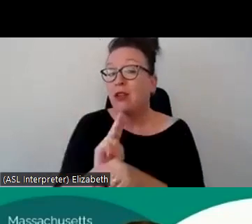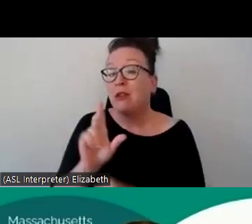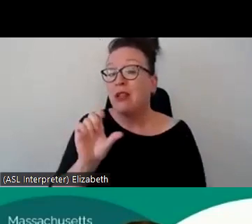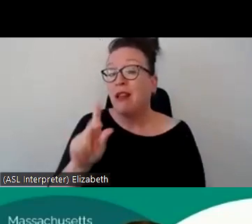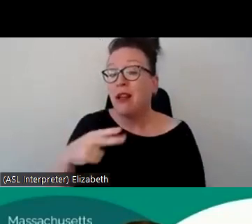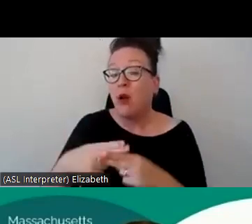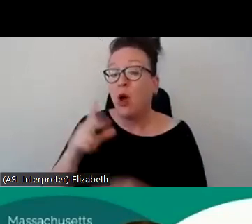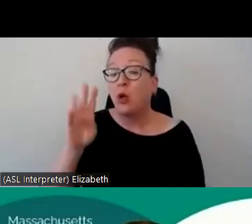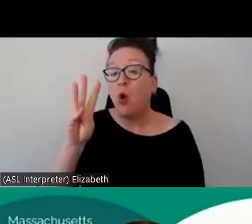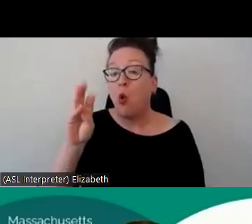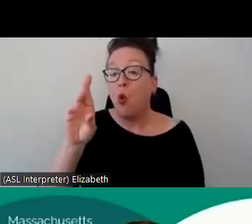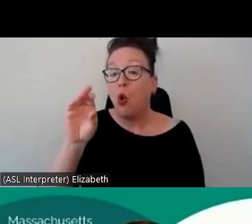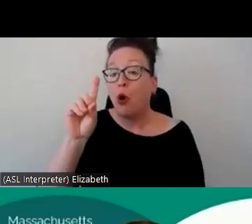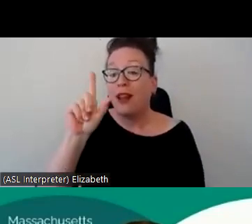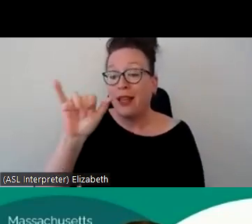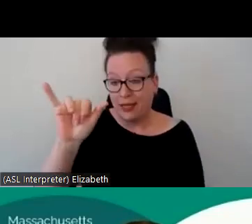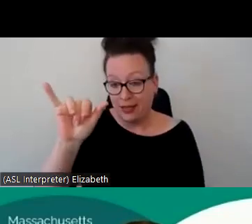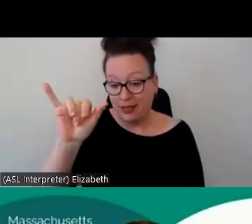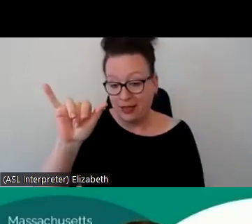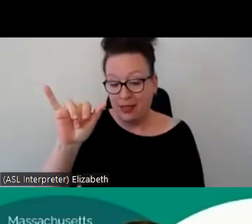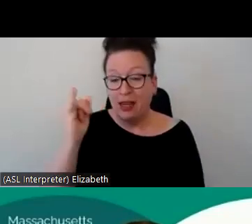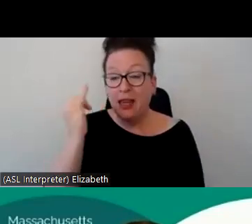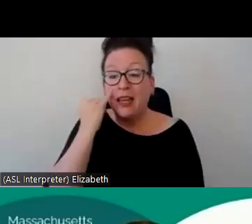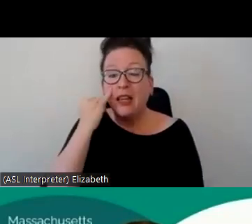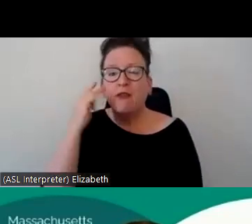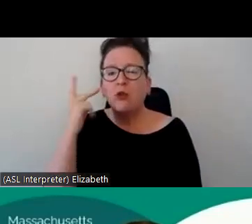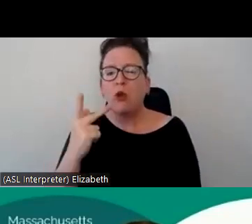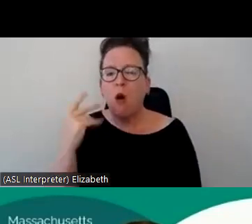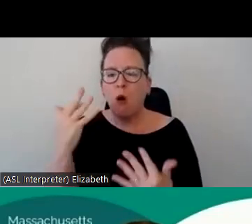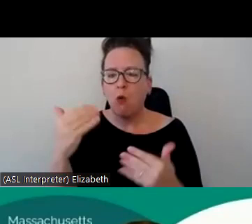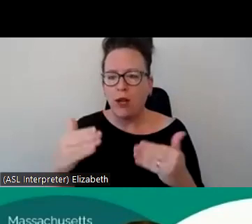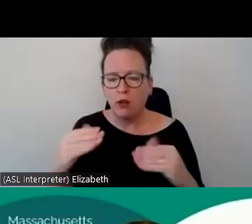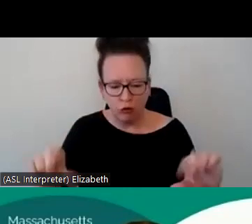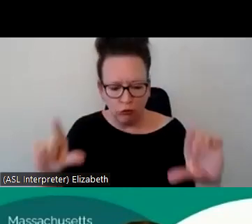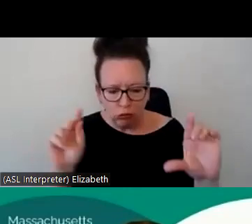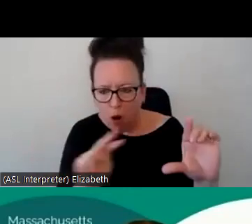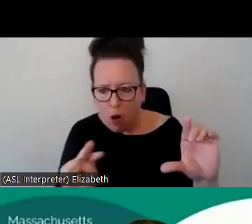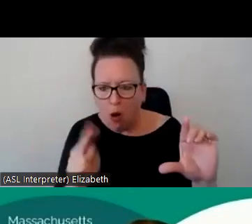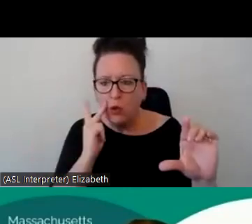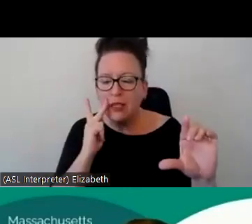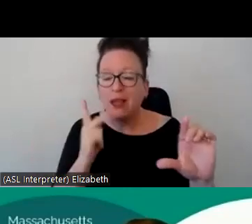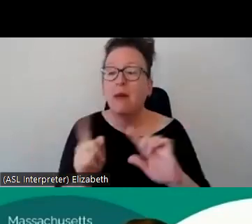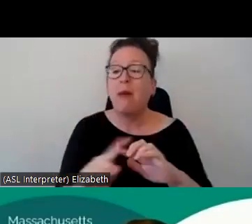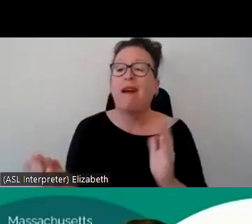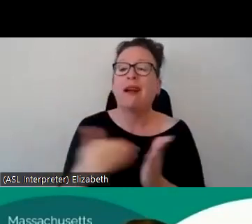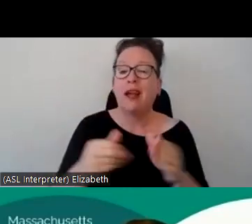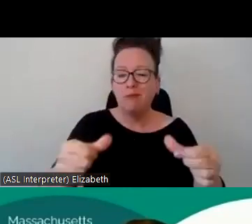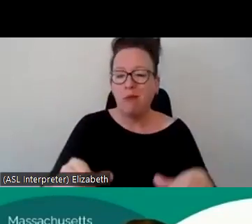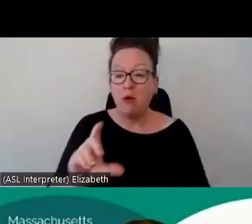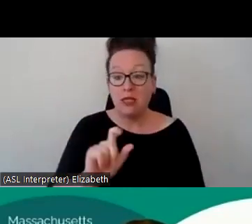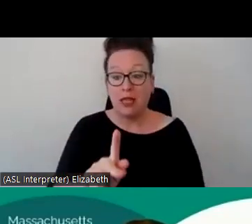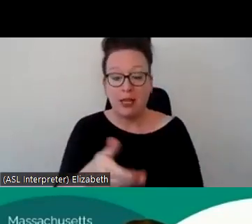there'll be a link. It was in the waiting room, and I think we're gonna put it in the chat again, just in case you need it. Thank you, Yvonne.